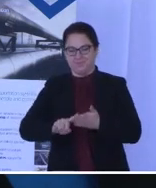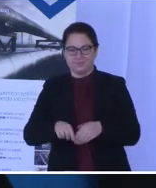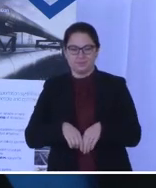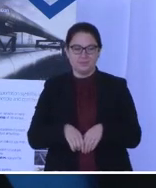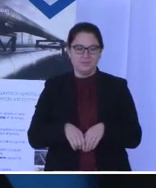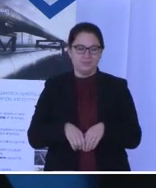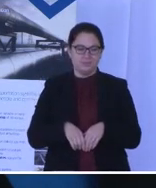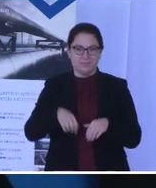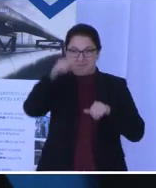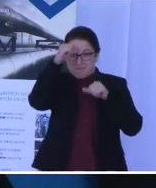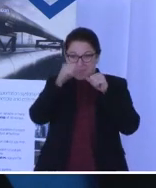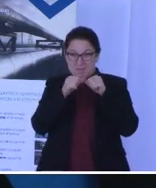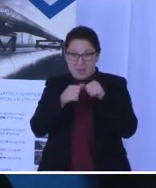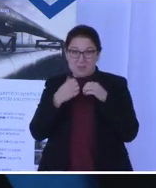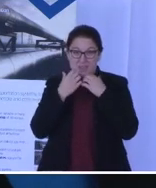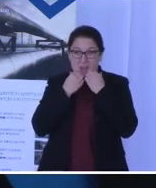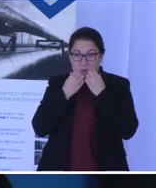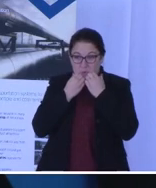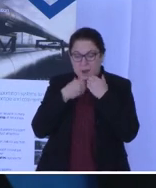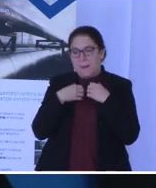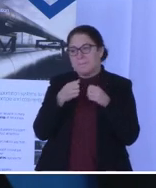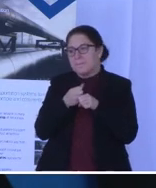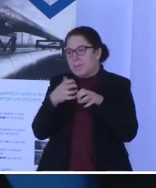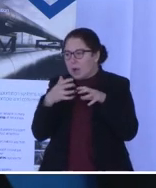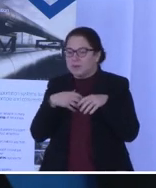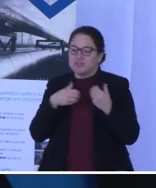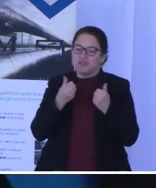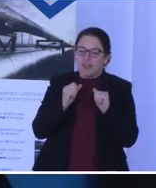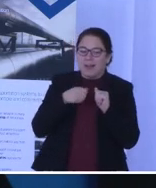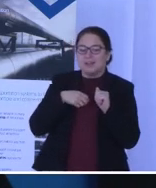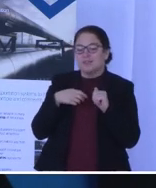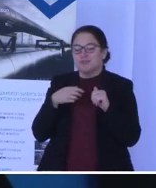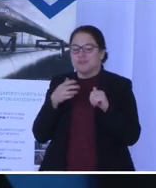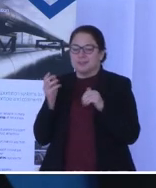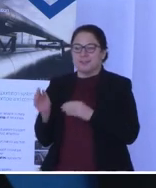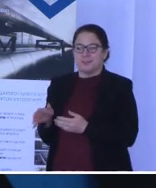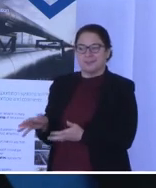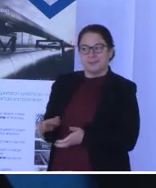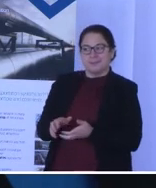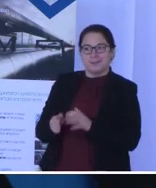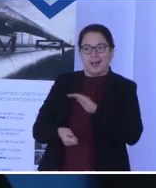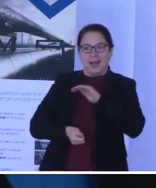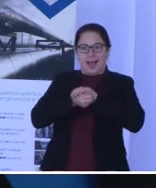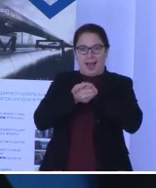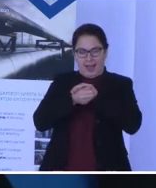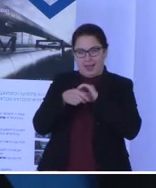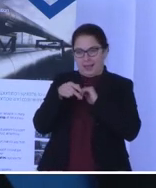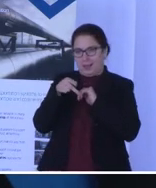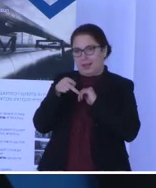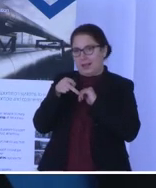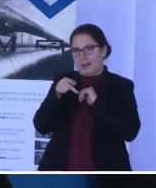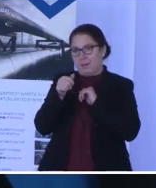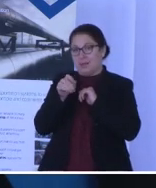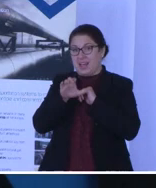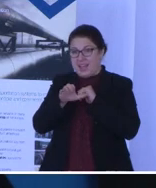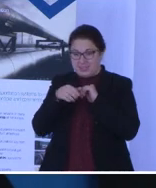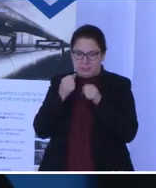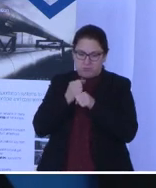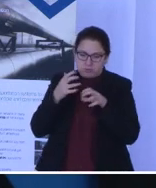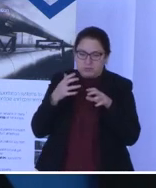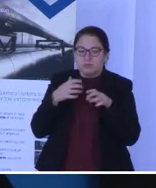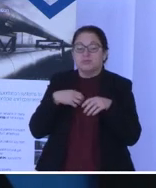bomber in 2009 who tried to detonate plastic explosives in his underwear. Fortunately, that didn't work. He got